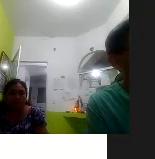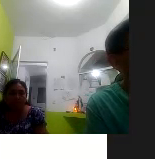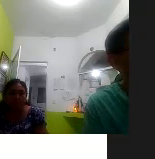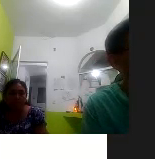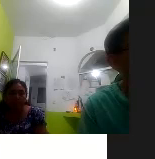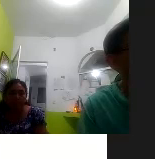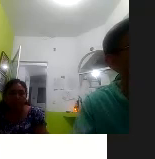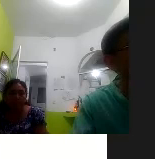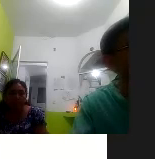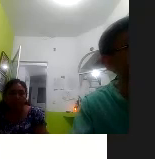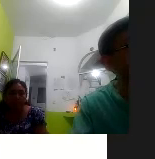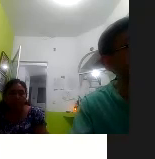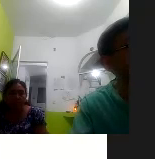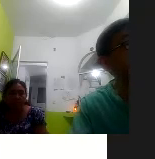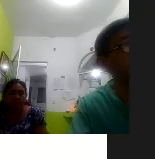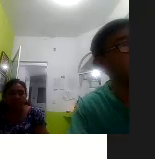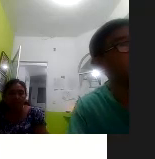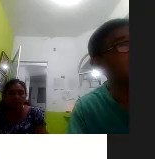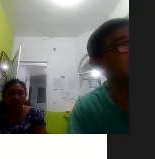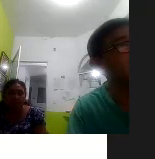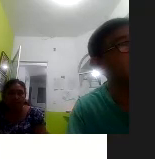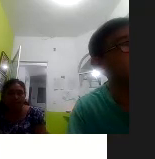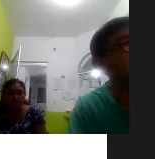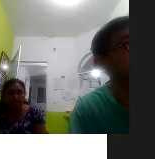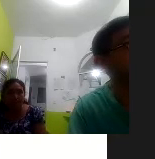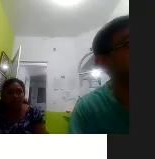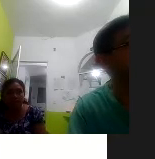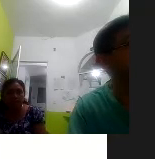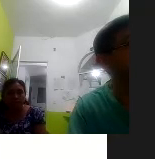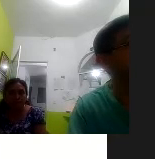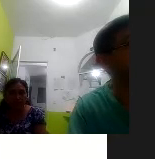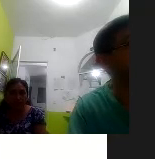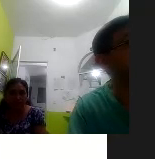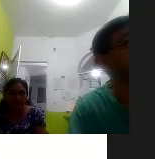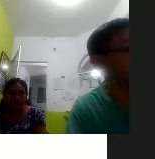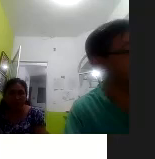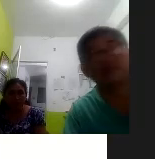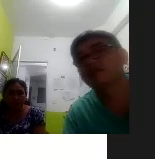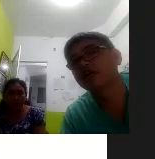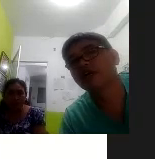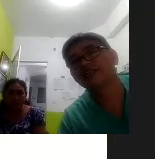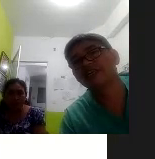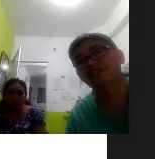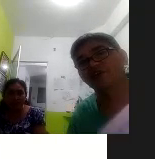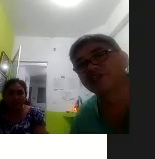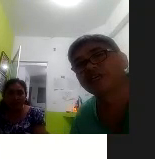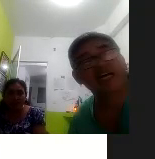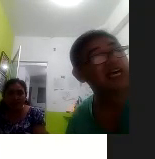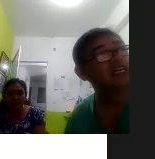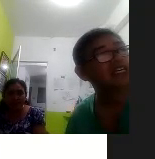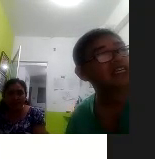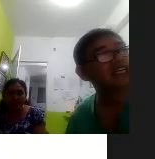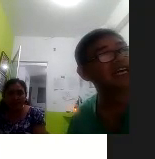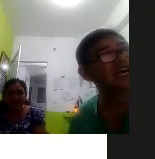Is that thunder? Yeah, that was a thunder. Sorry.